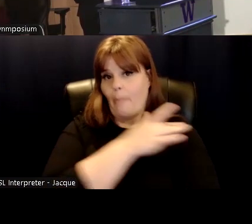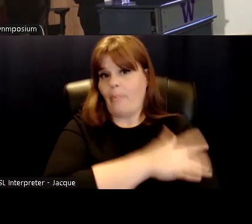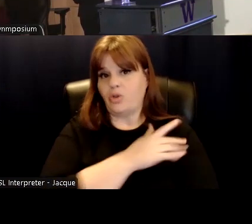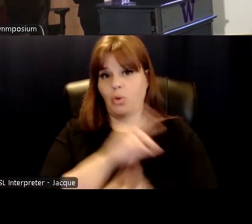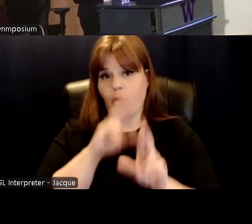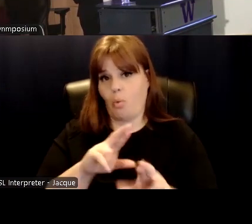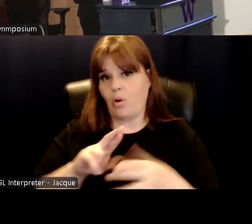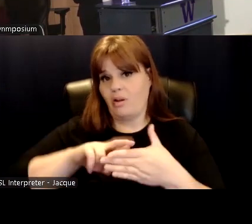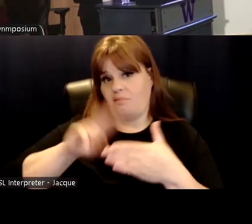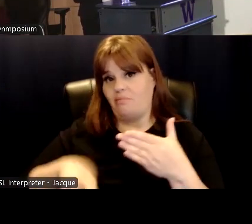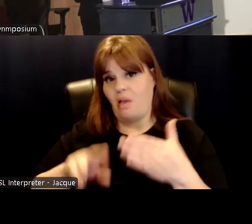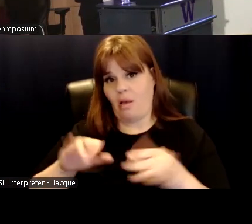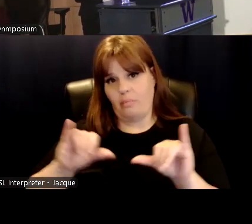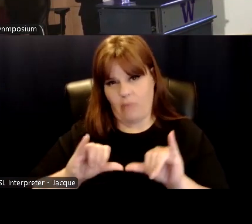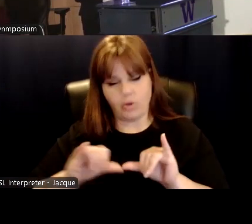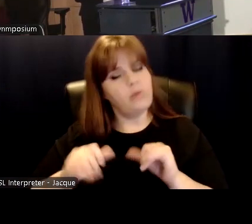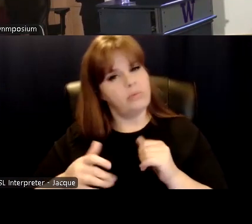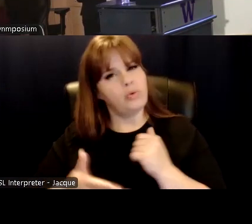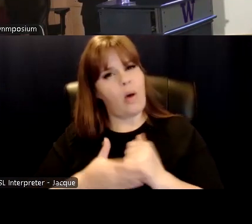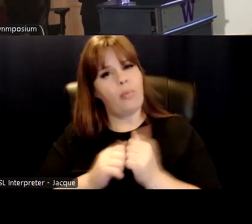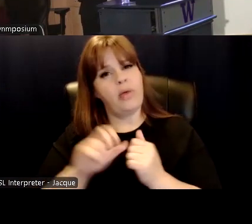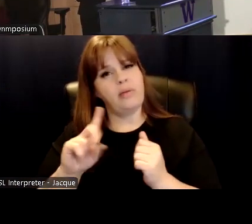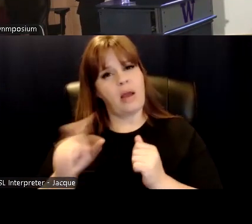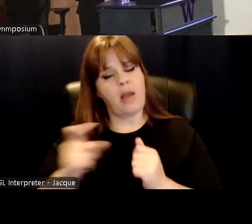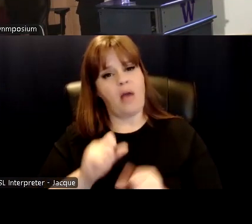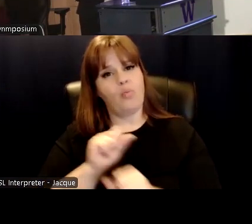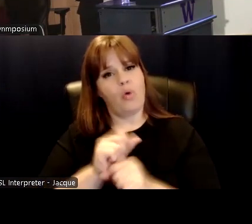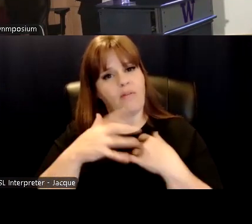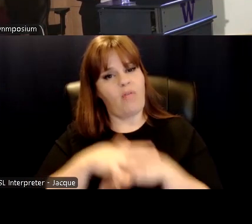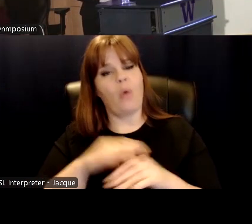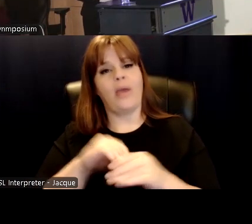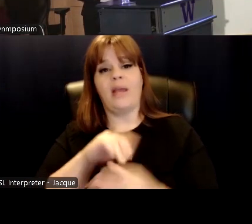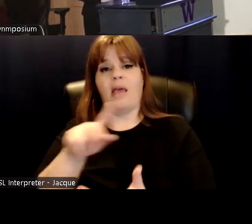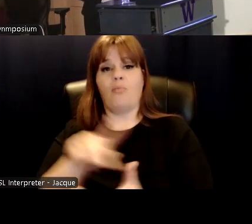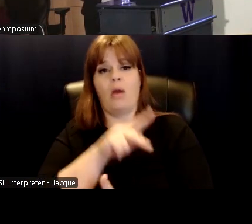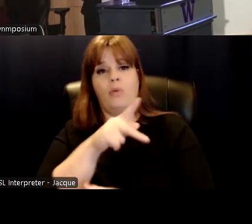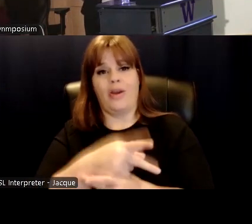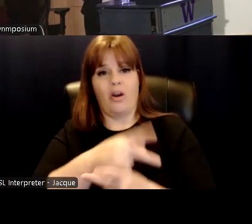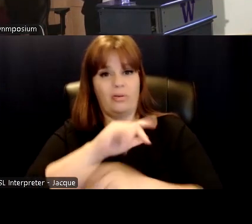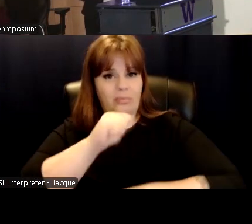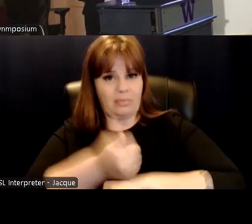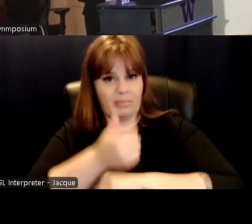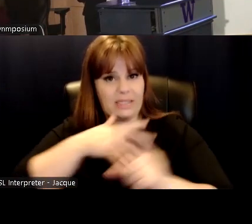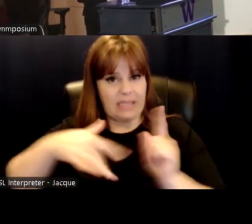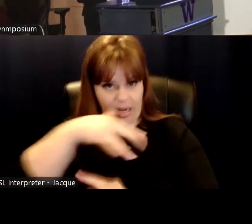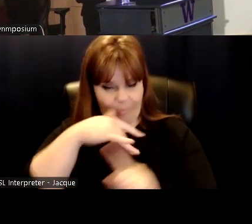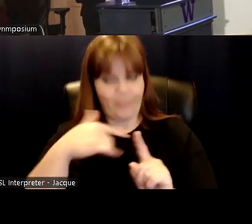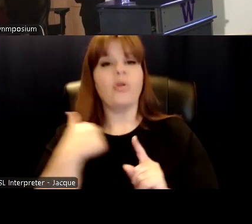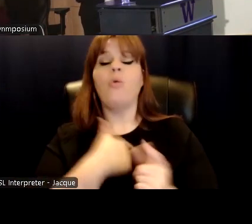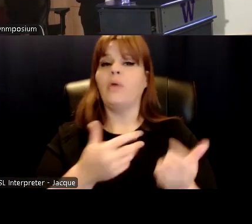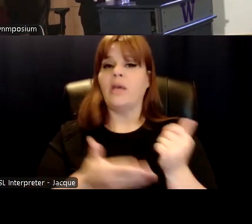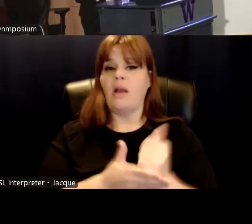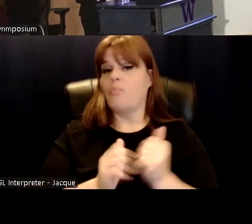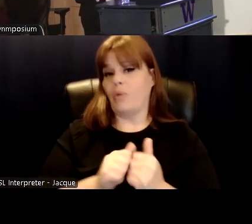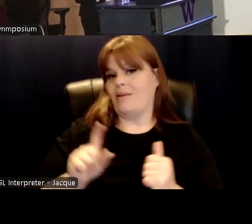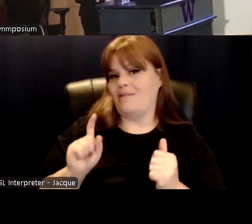that help with diagnosis and management and the workflow in a primary care setting. We can help with needs assessments,